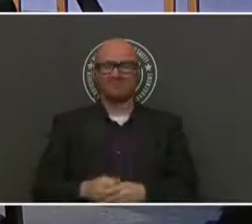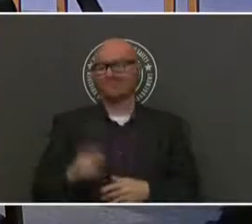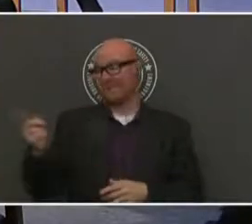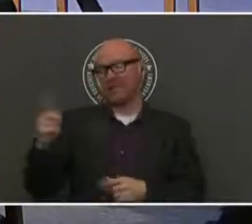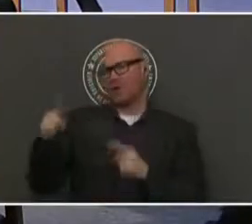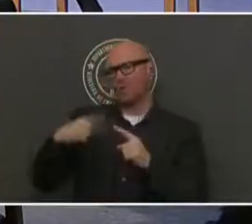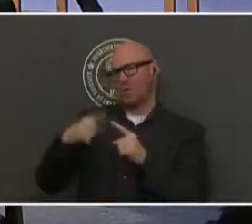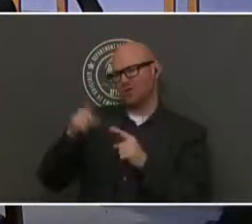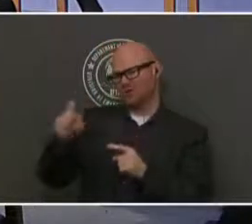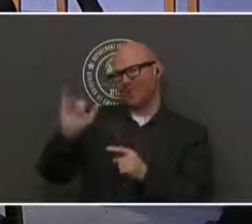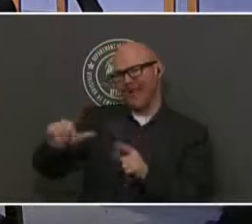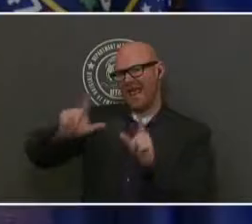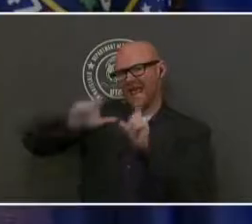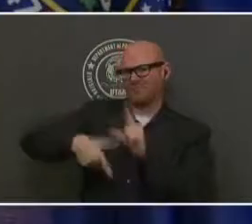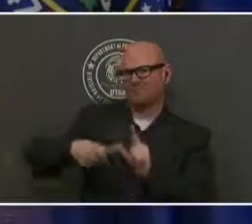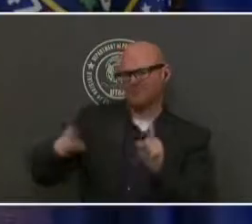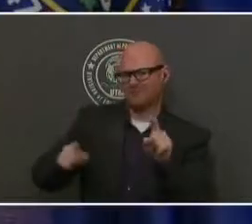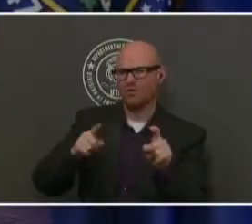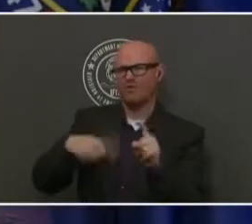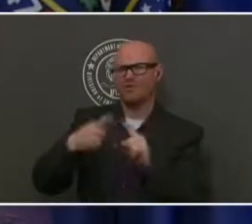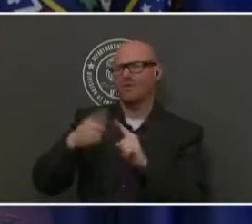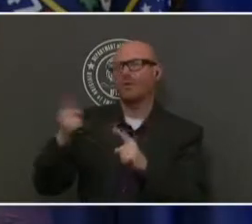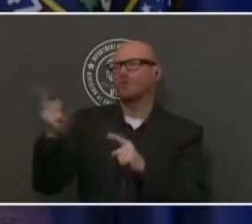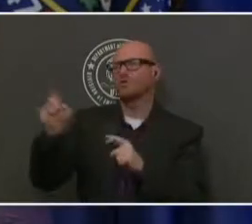I think that